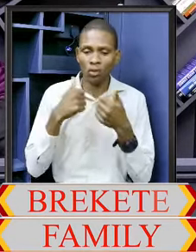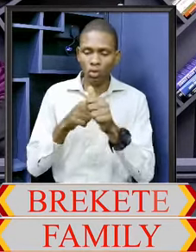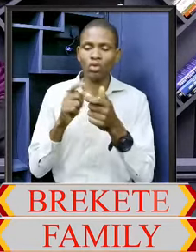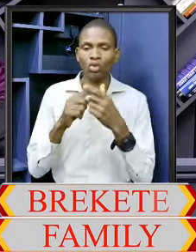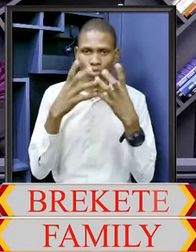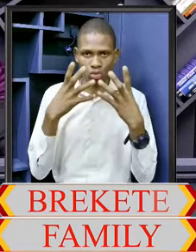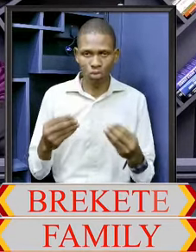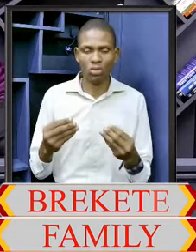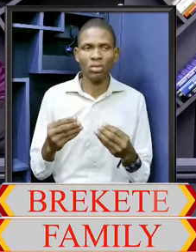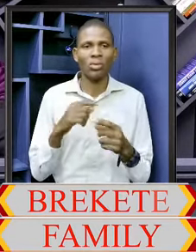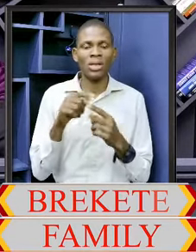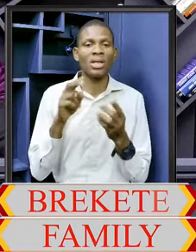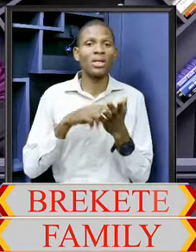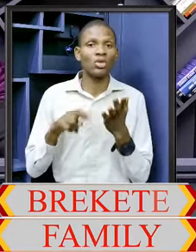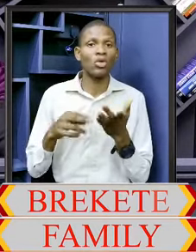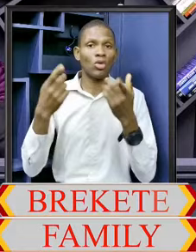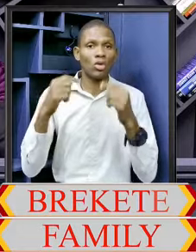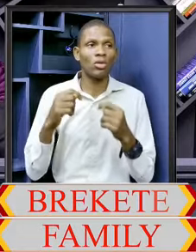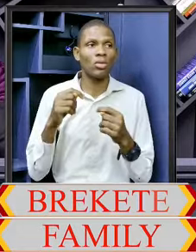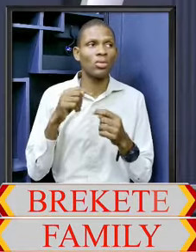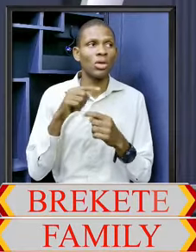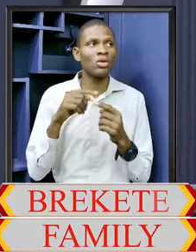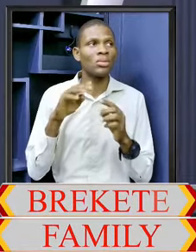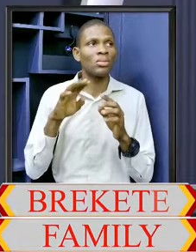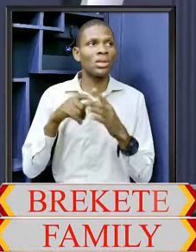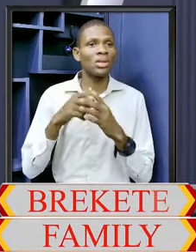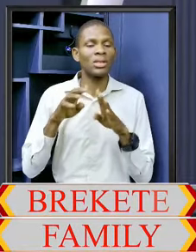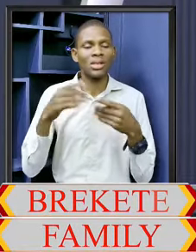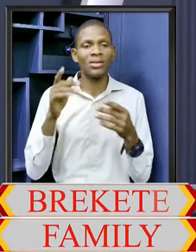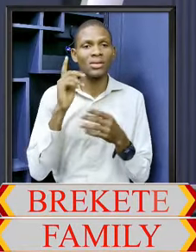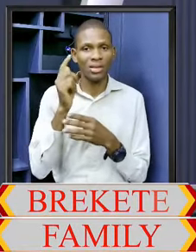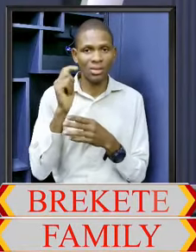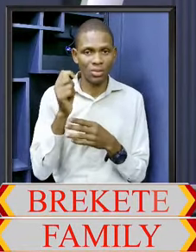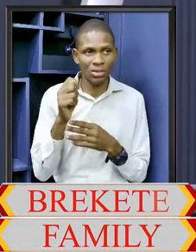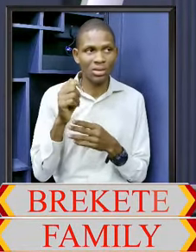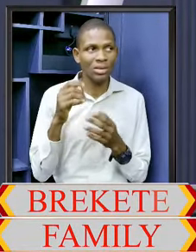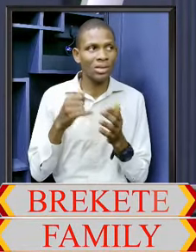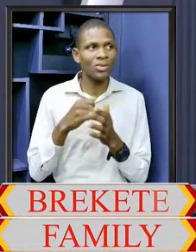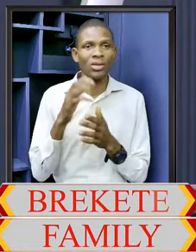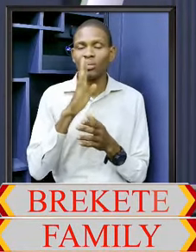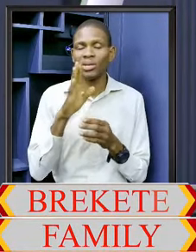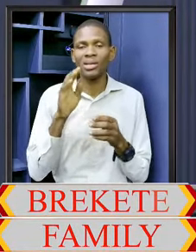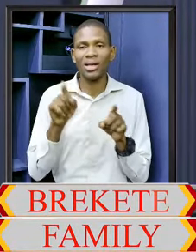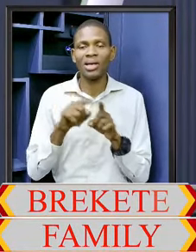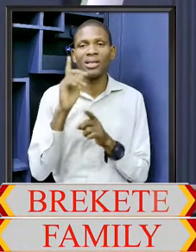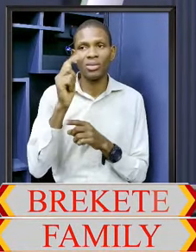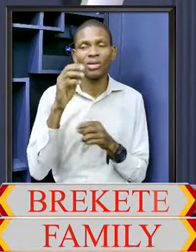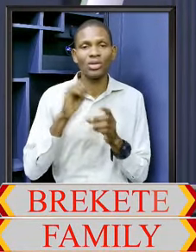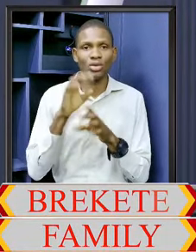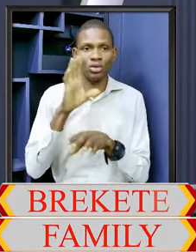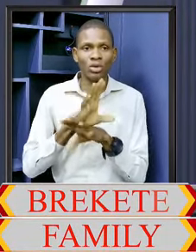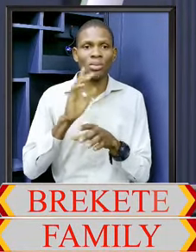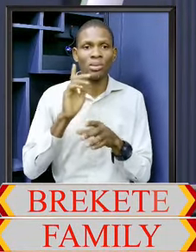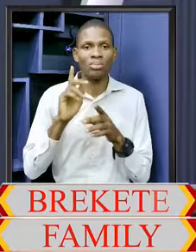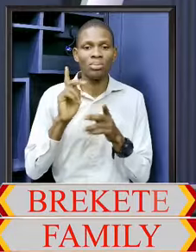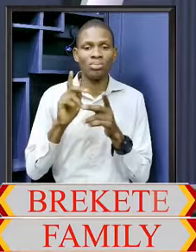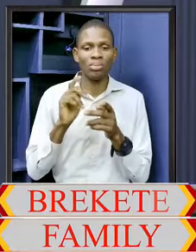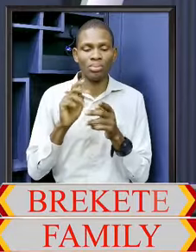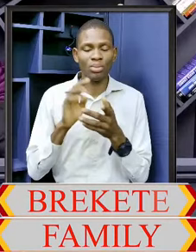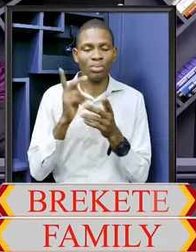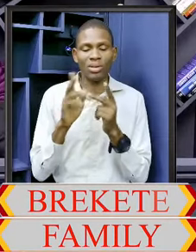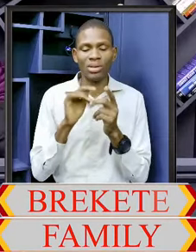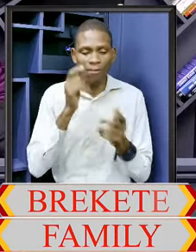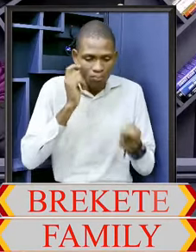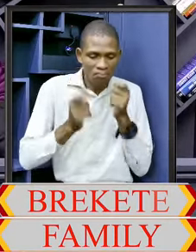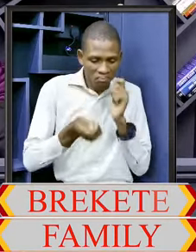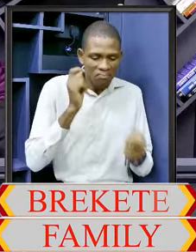result. And when result come, if you begin give the testimony, it will be like testimony in church. Amen. People where they beat drum, go beat them well.